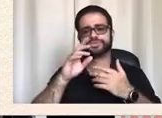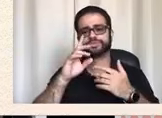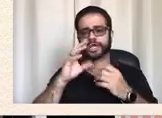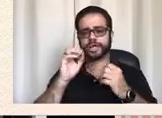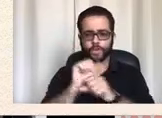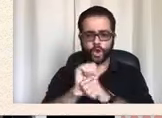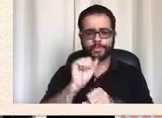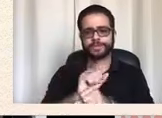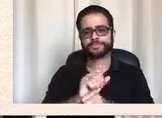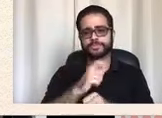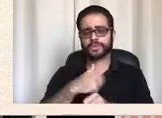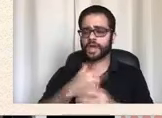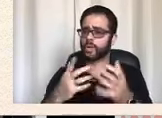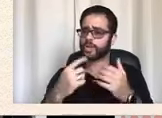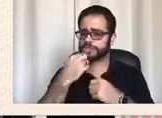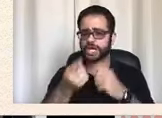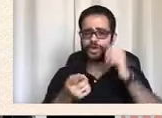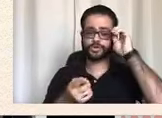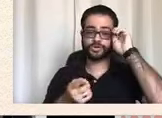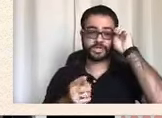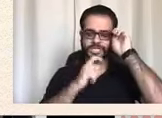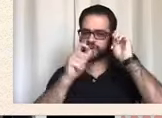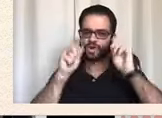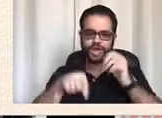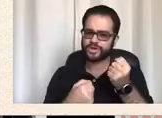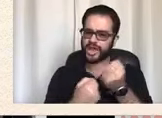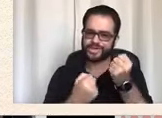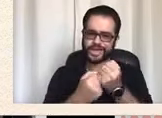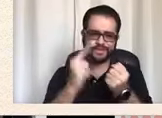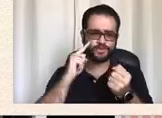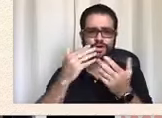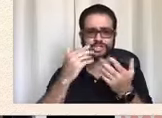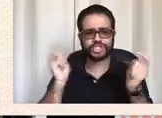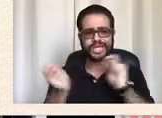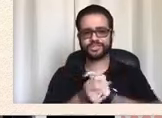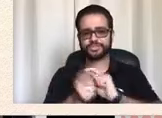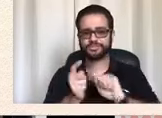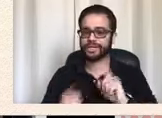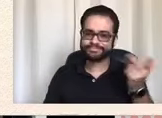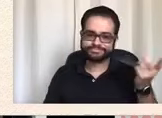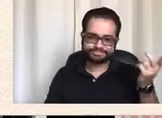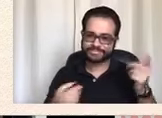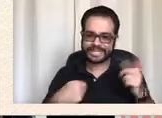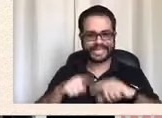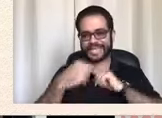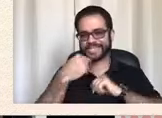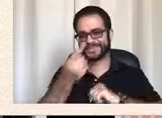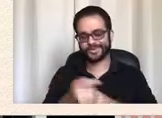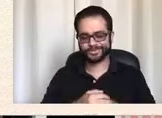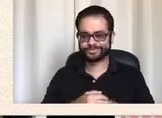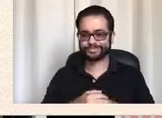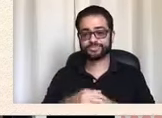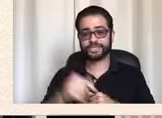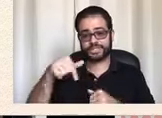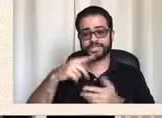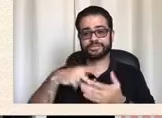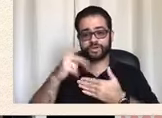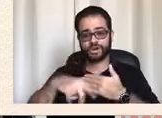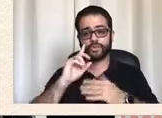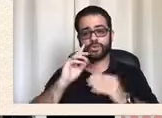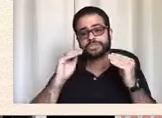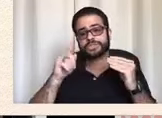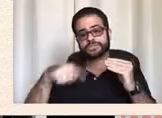tell you that you don't have to advocate to make great things happen, but I cannot. And so this program is going to teach you guys the